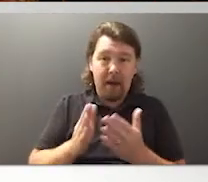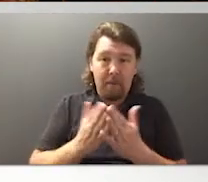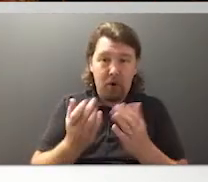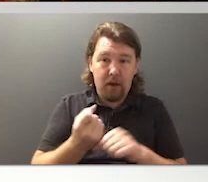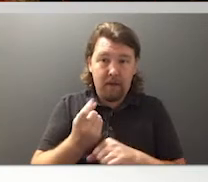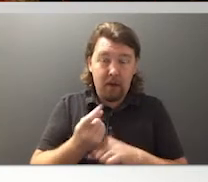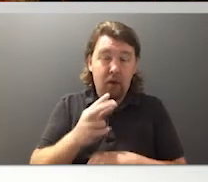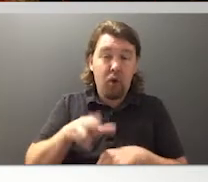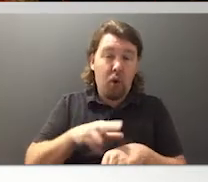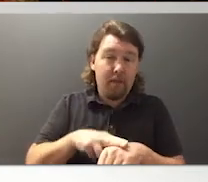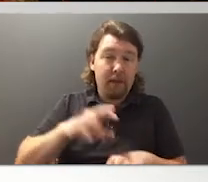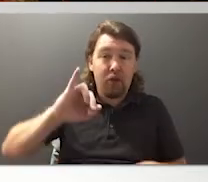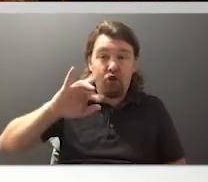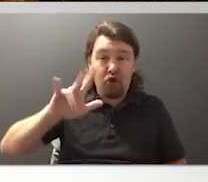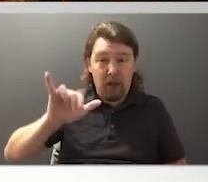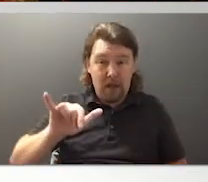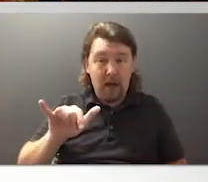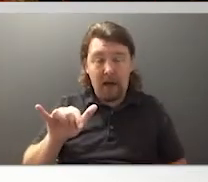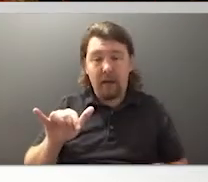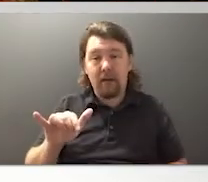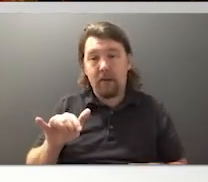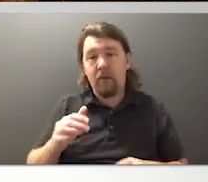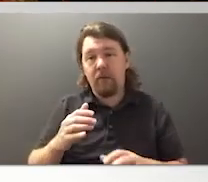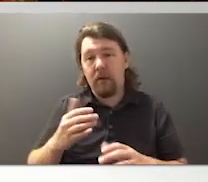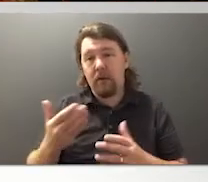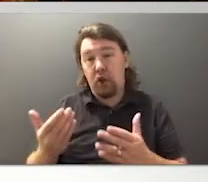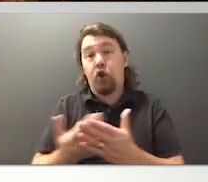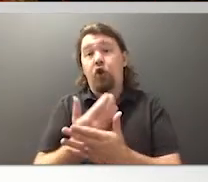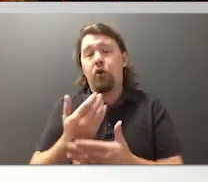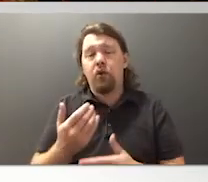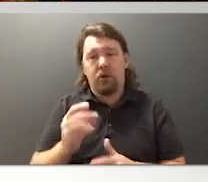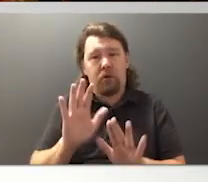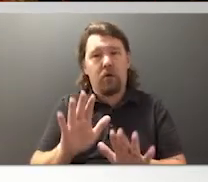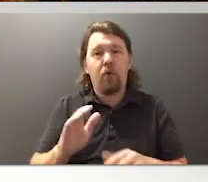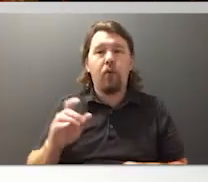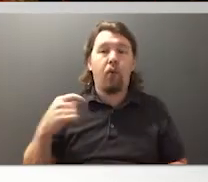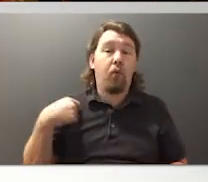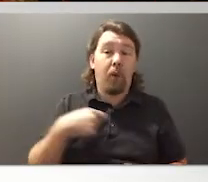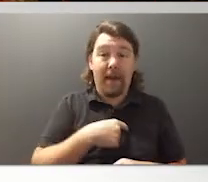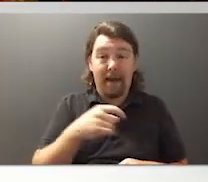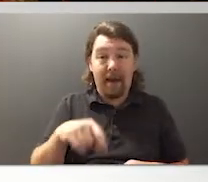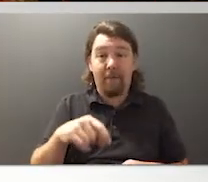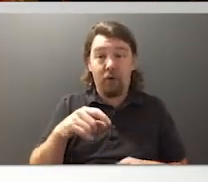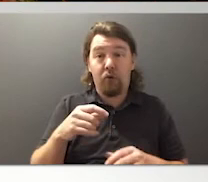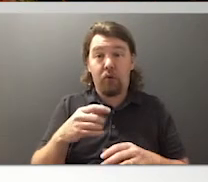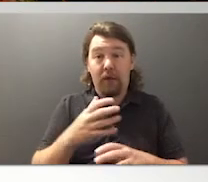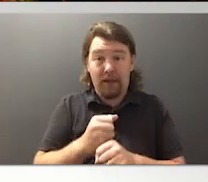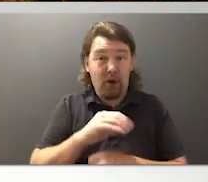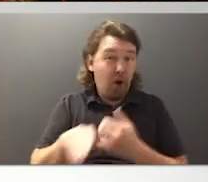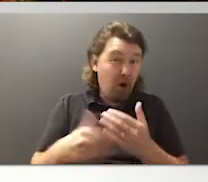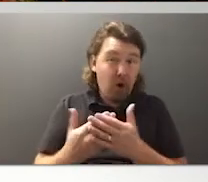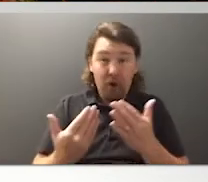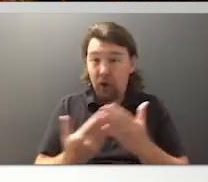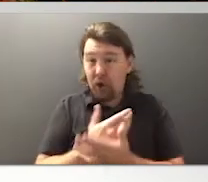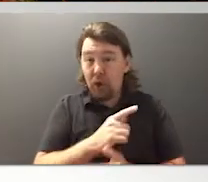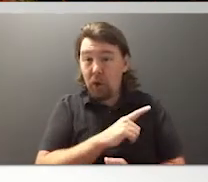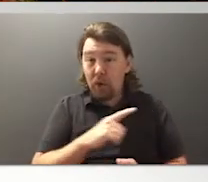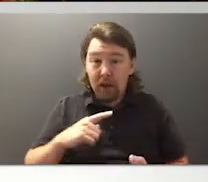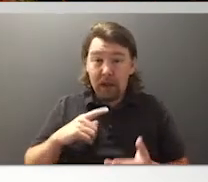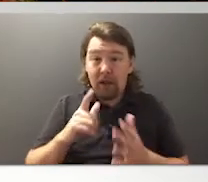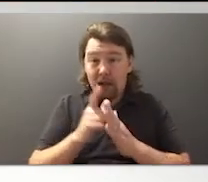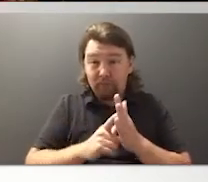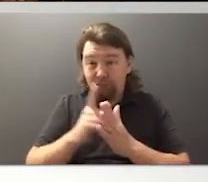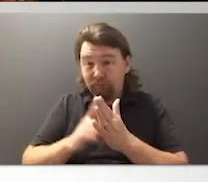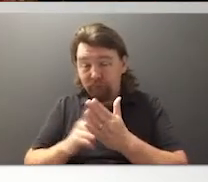is updated. Give us a little time because we have to take all the new legislation, interpret it, run it past DOE, make